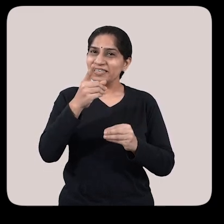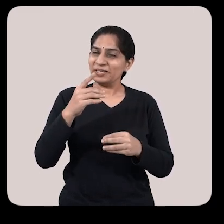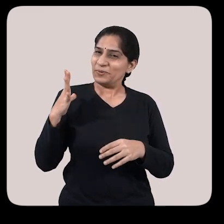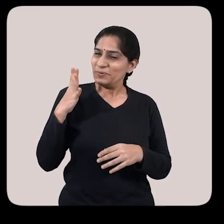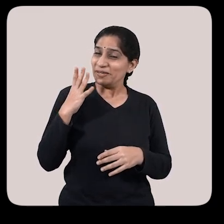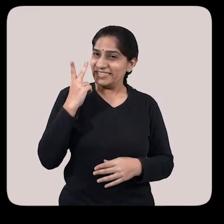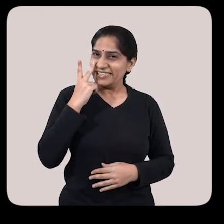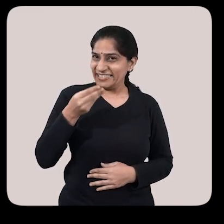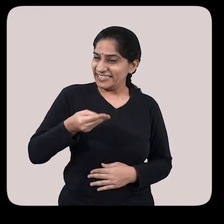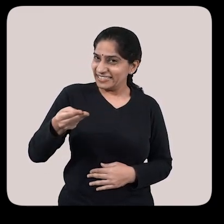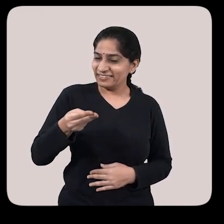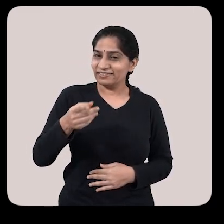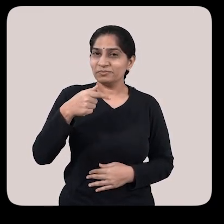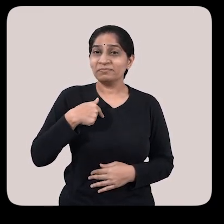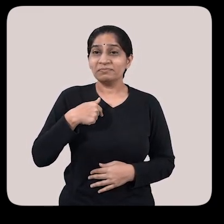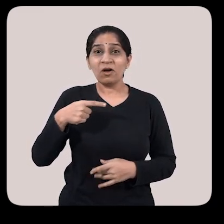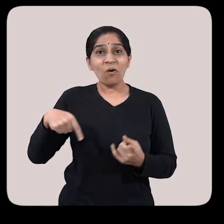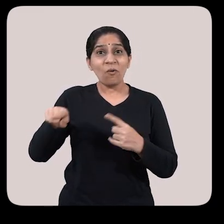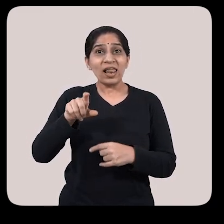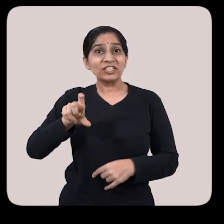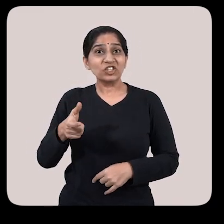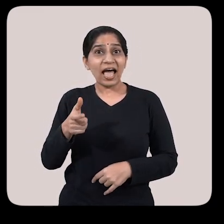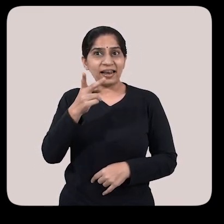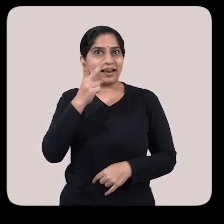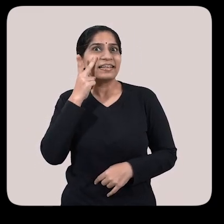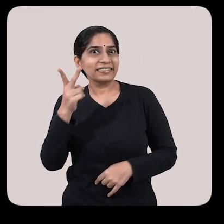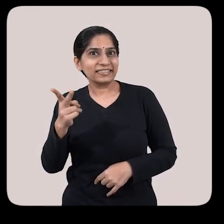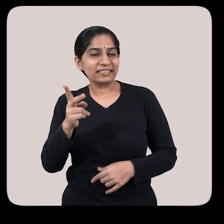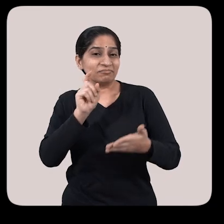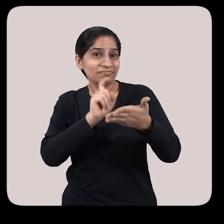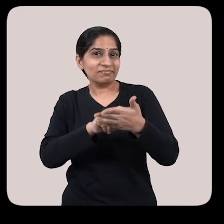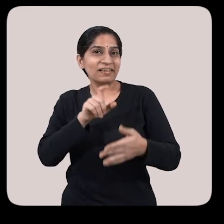episode of Museums Without Borders. Check out our channel for more such